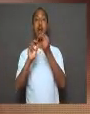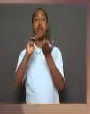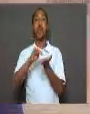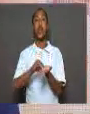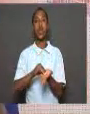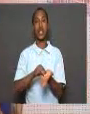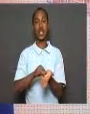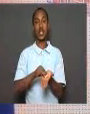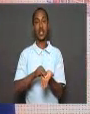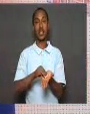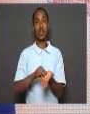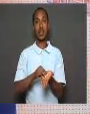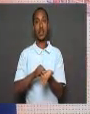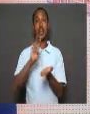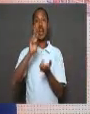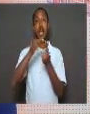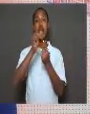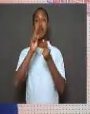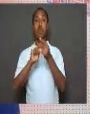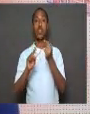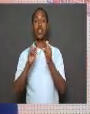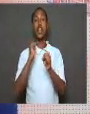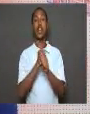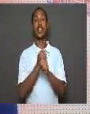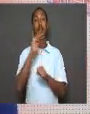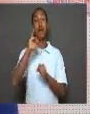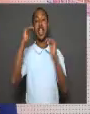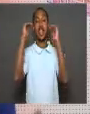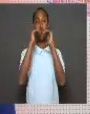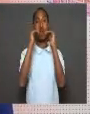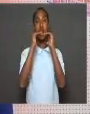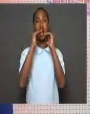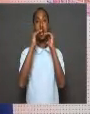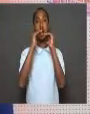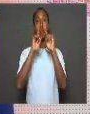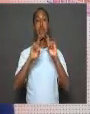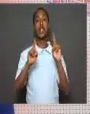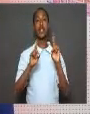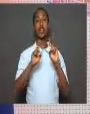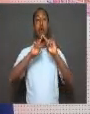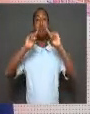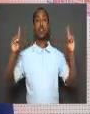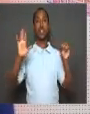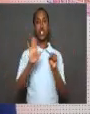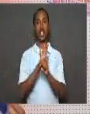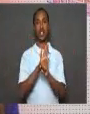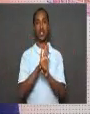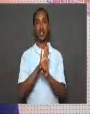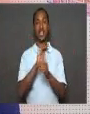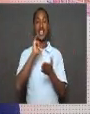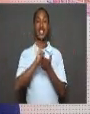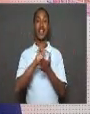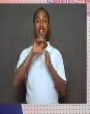molecules. Dipoles are created by equal but opposite charges that